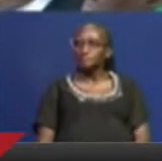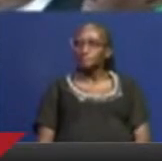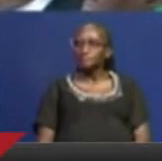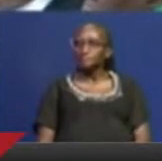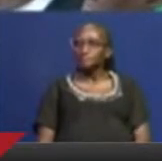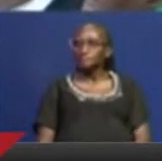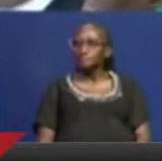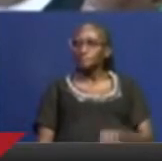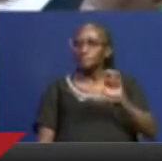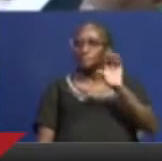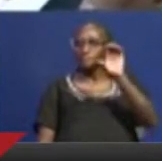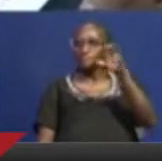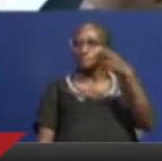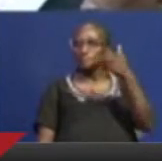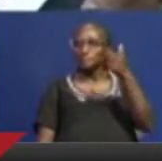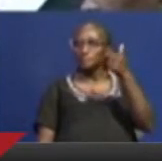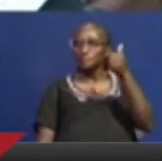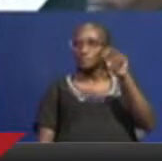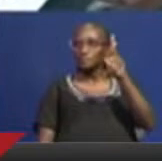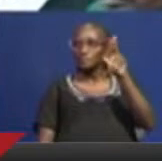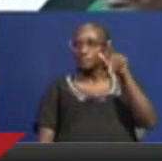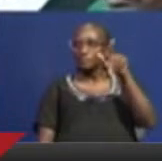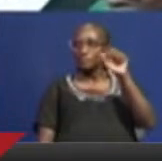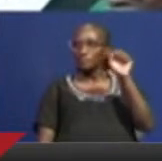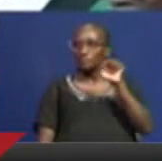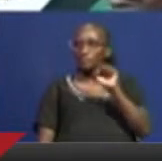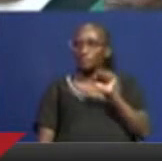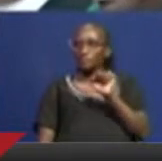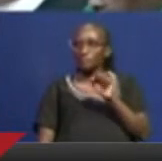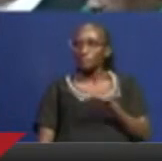Kasipul Charles Were.